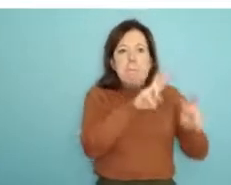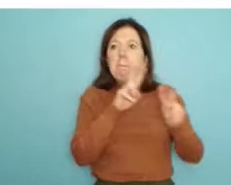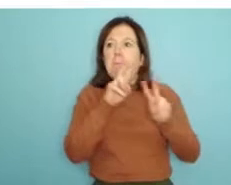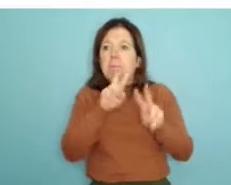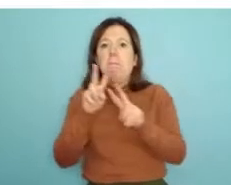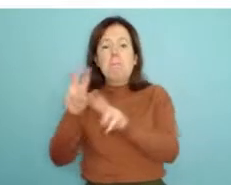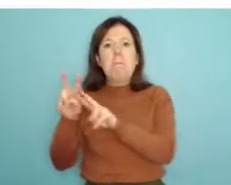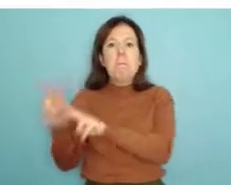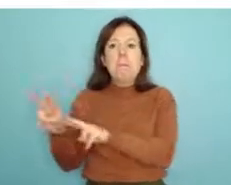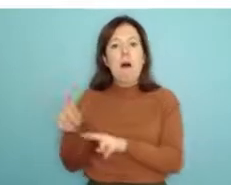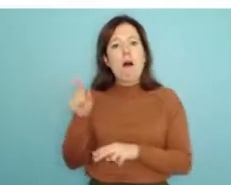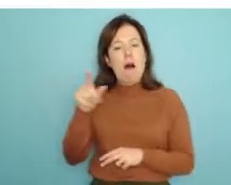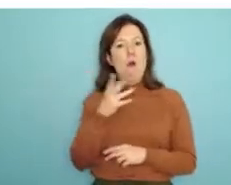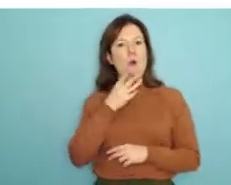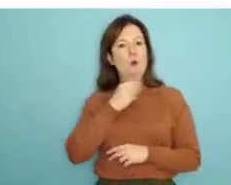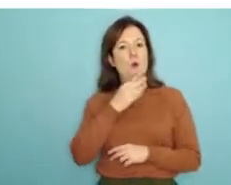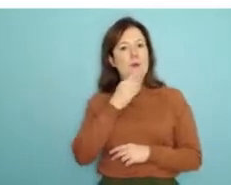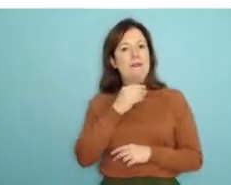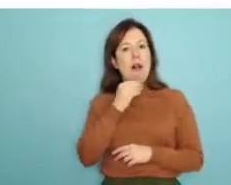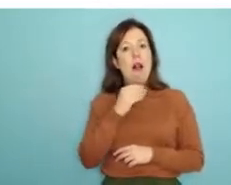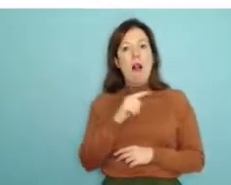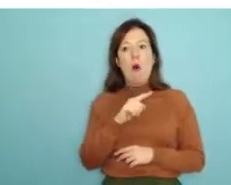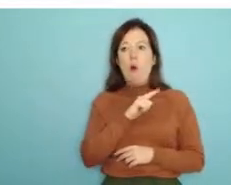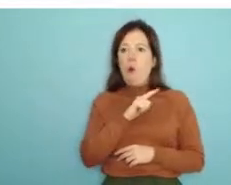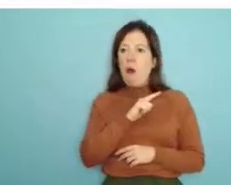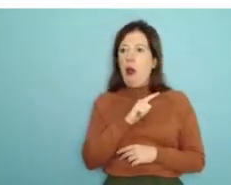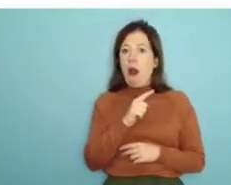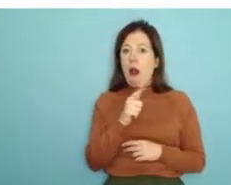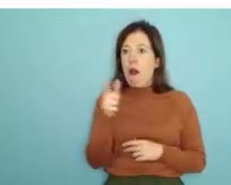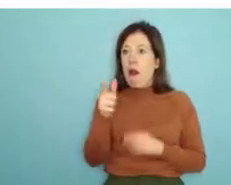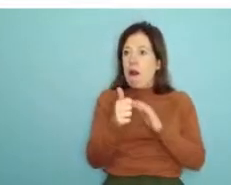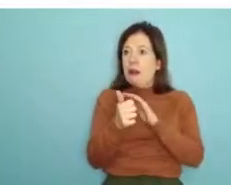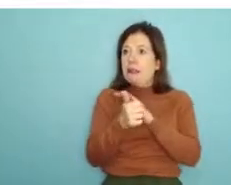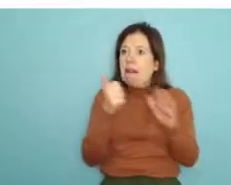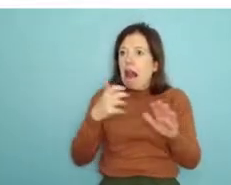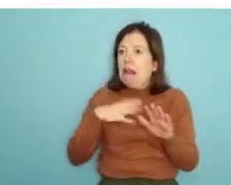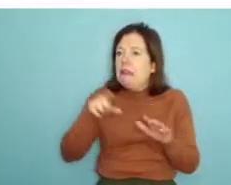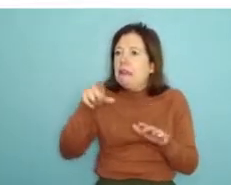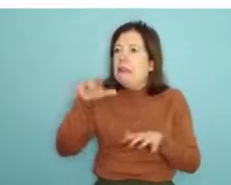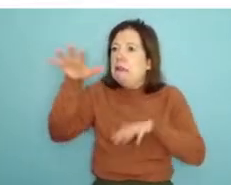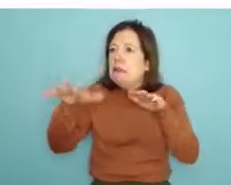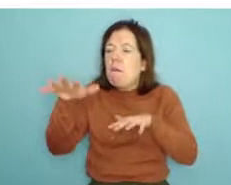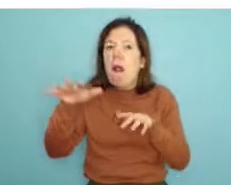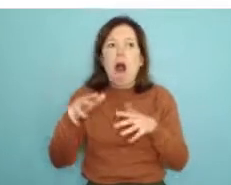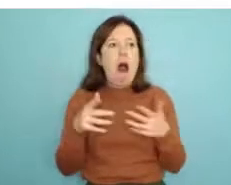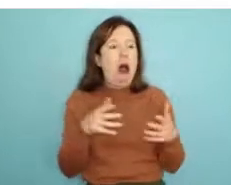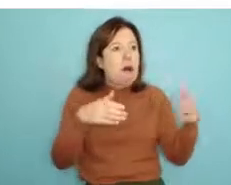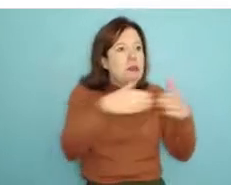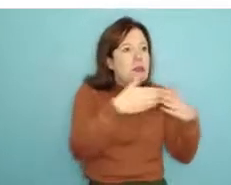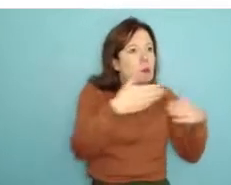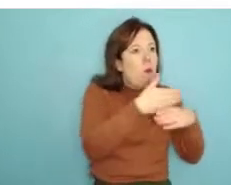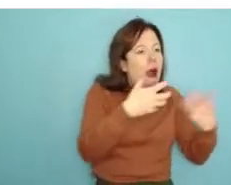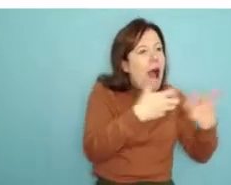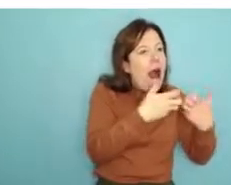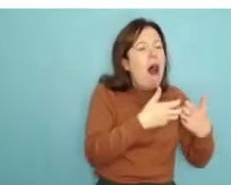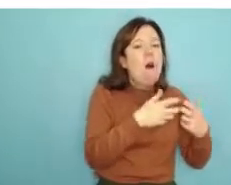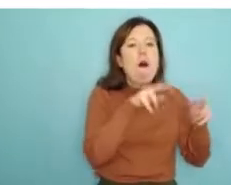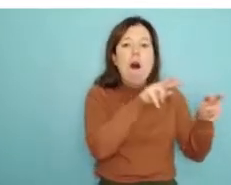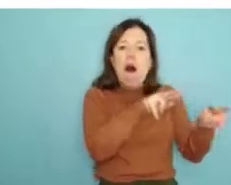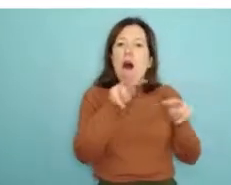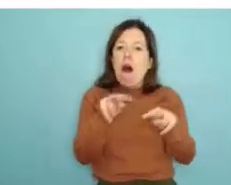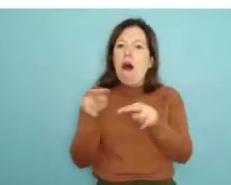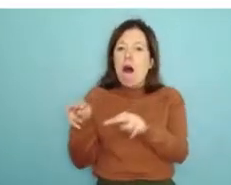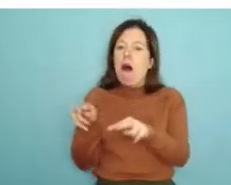really useful, I think, in terms of seeing commonalities in skills required, as well as seeing how different teams operate. And